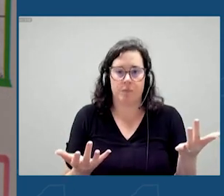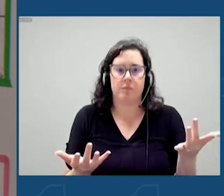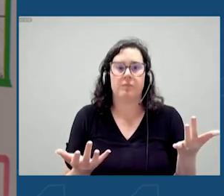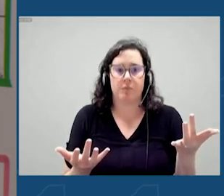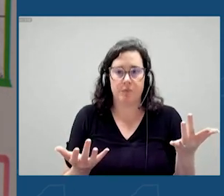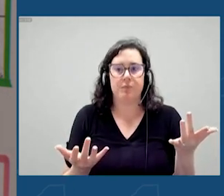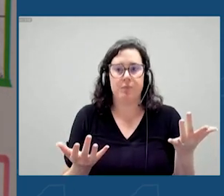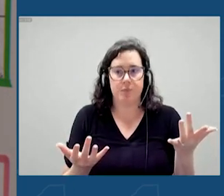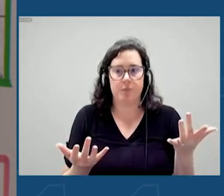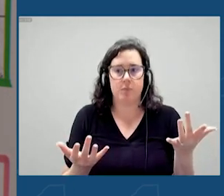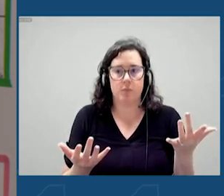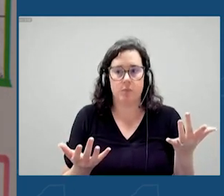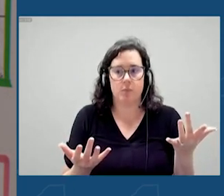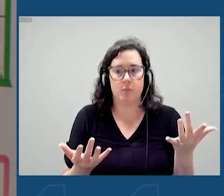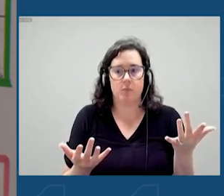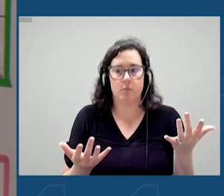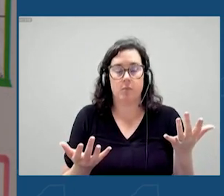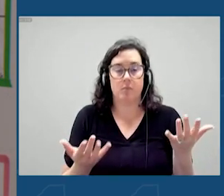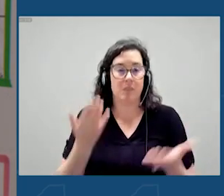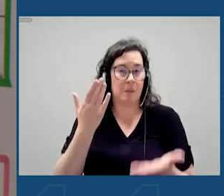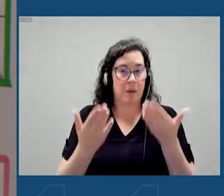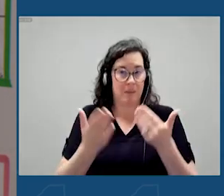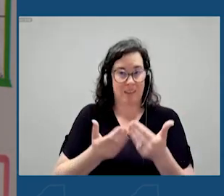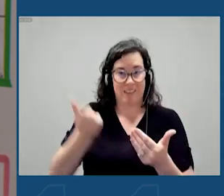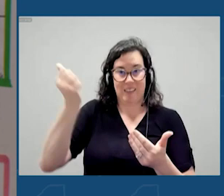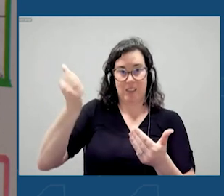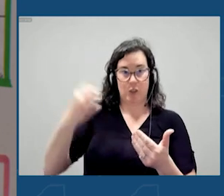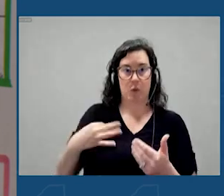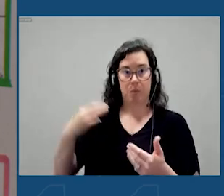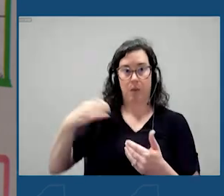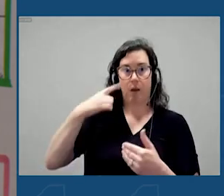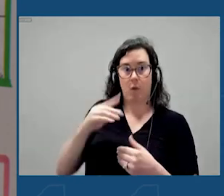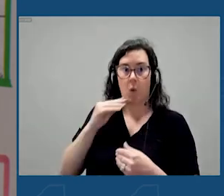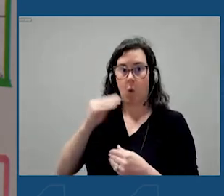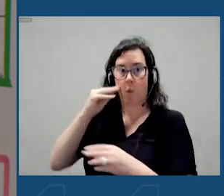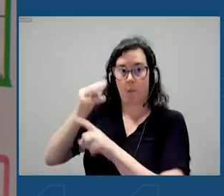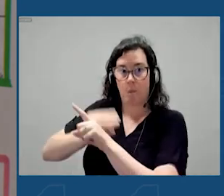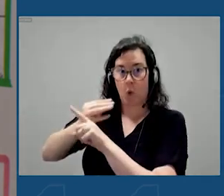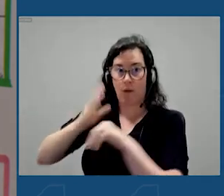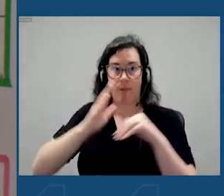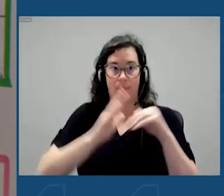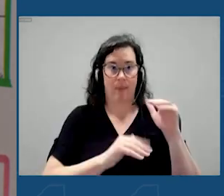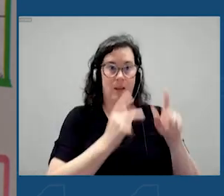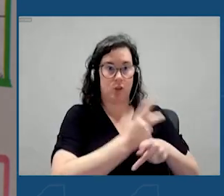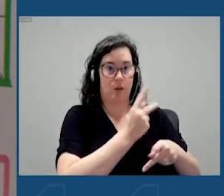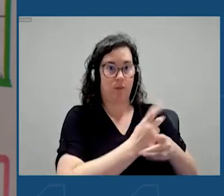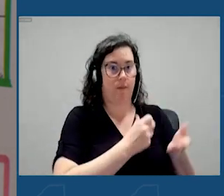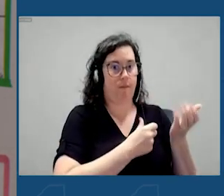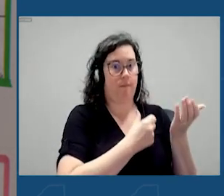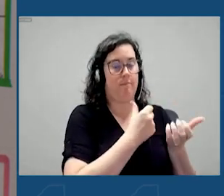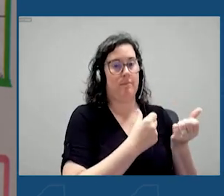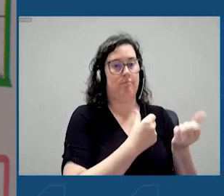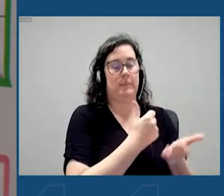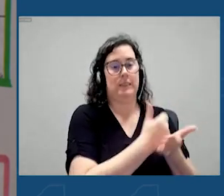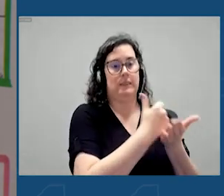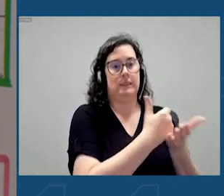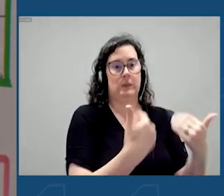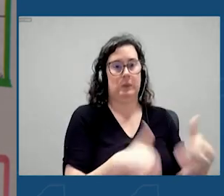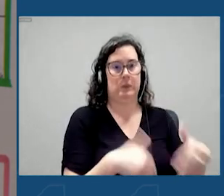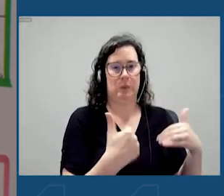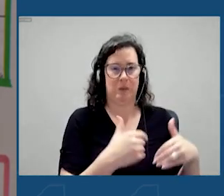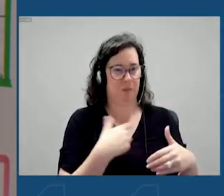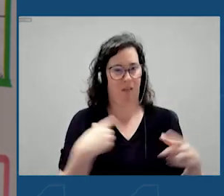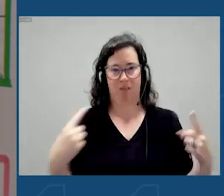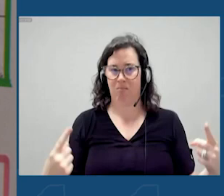out, it's probably easier to apply for a mortgage than it is to apply for child care assistance in our state. And I said, this does not work